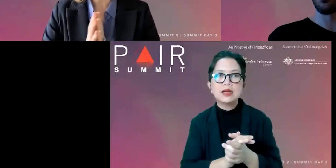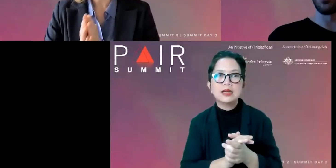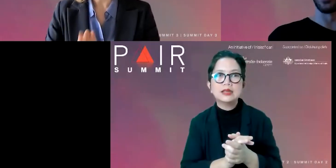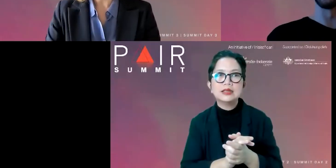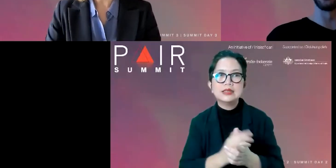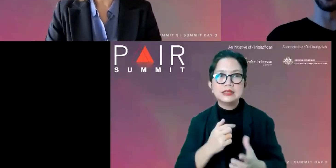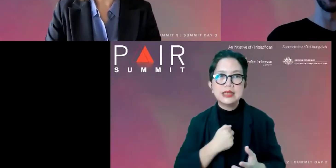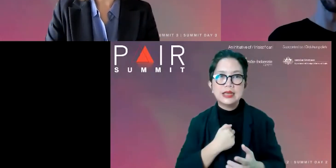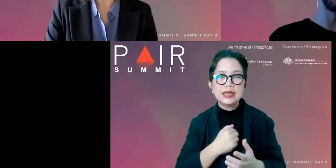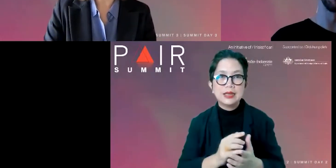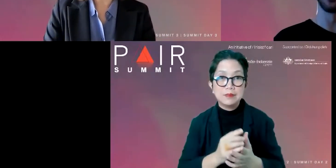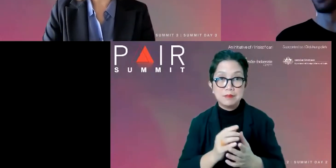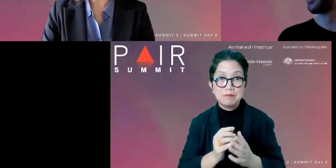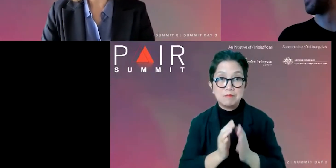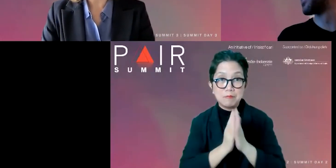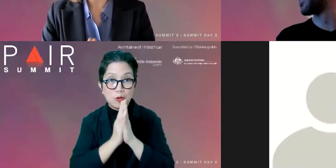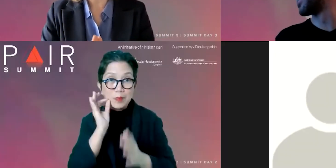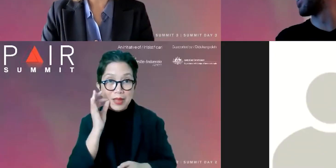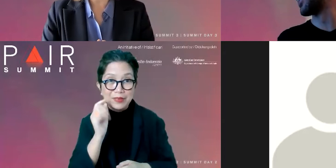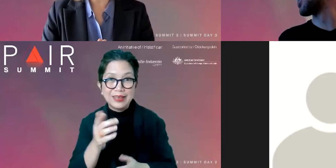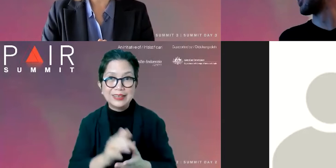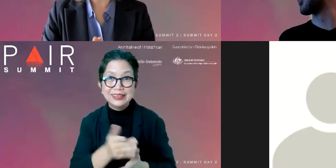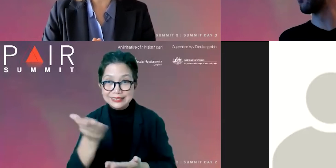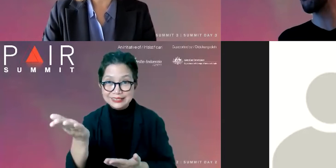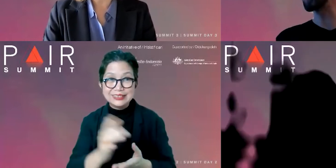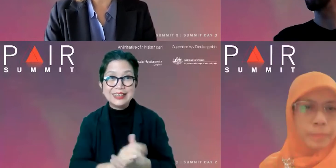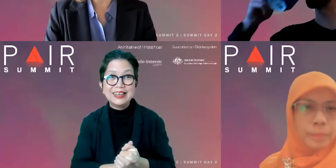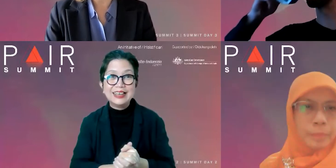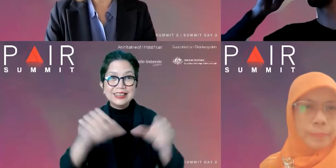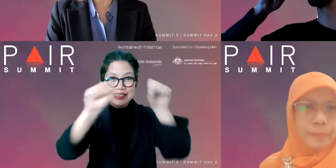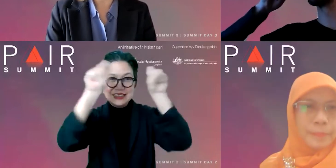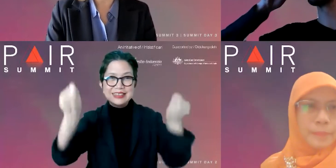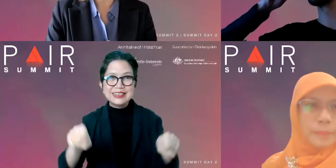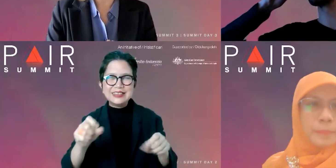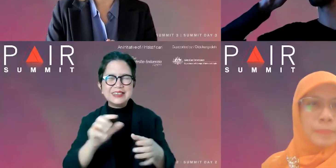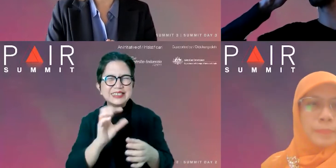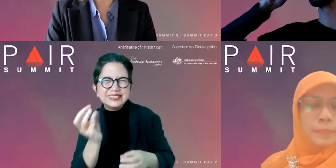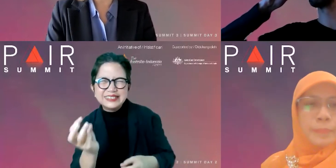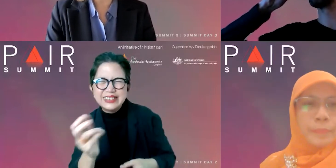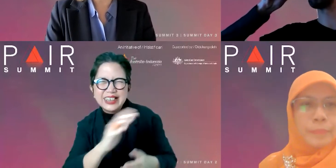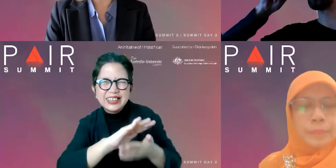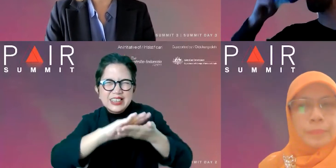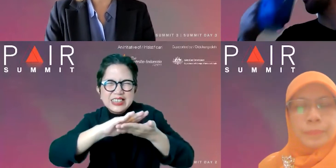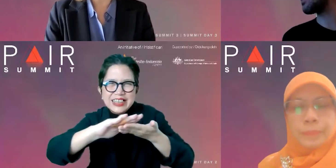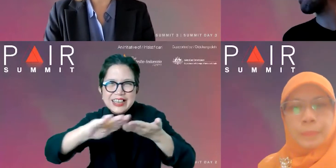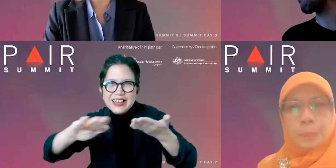perfect. But the science of research is we're always looking to improve. So the Australia-Indonesia Centre will be making this